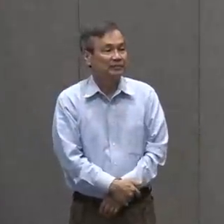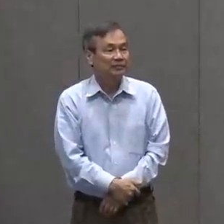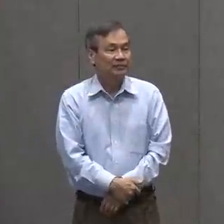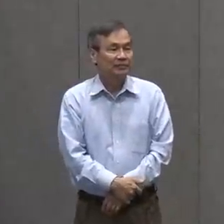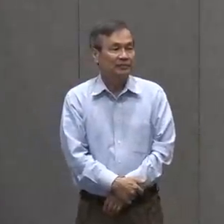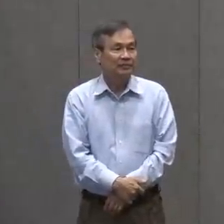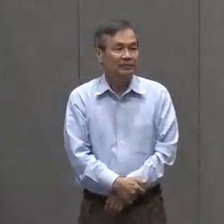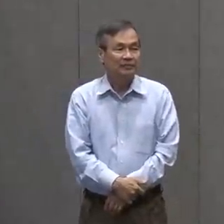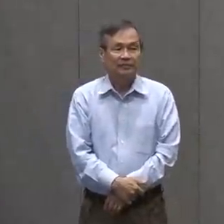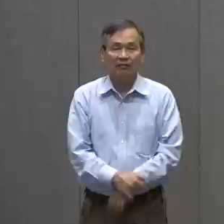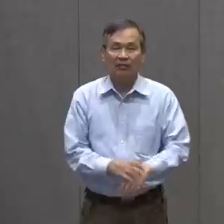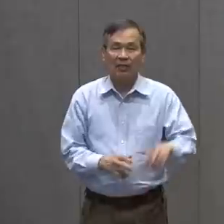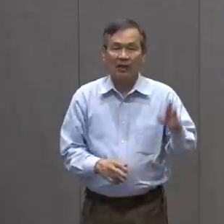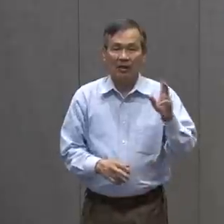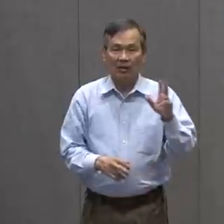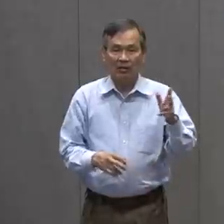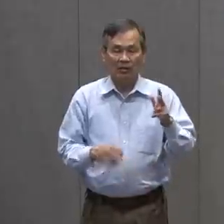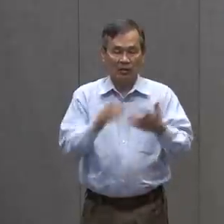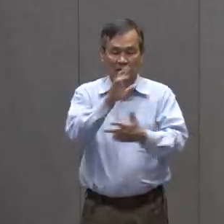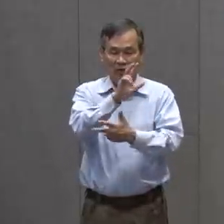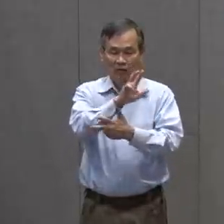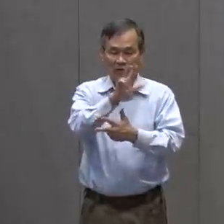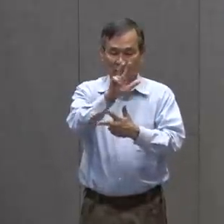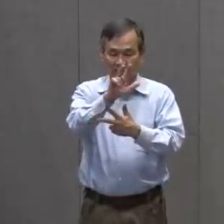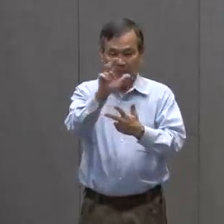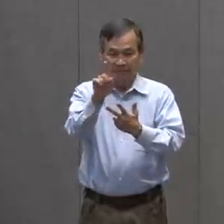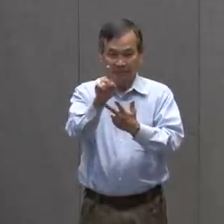All right, so I have a 3, a 3, and a 1.